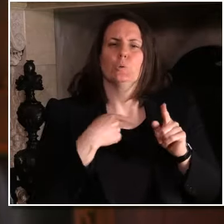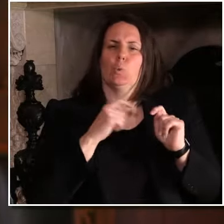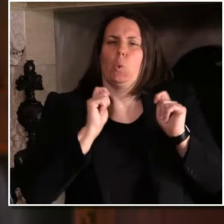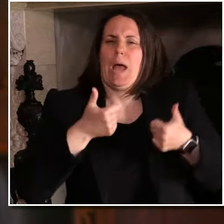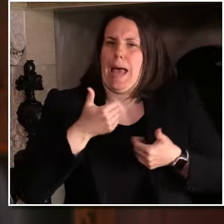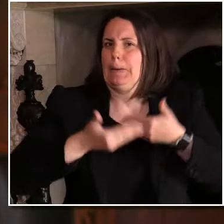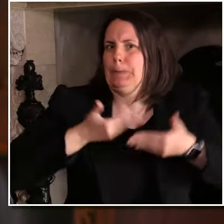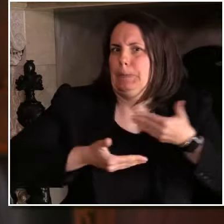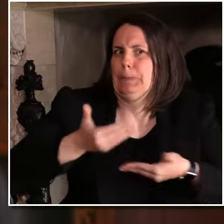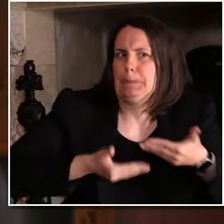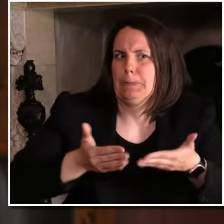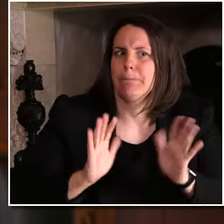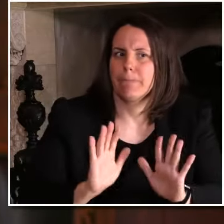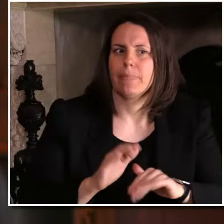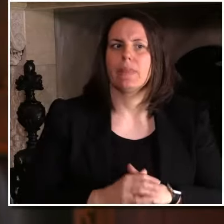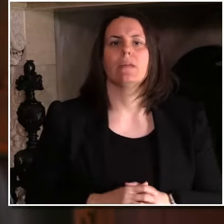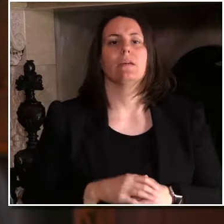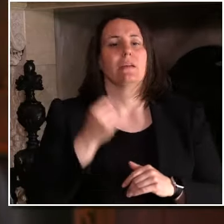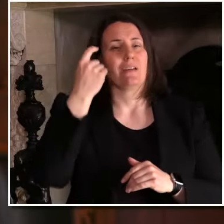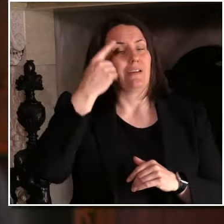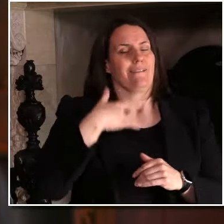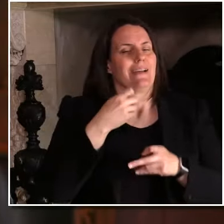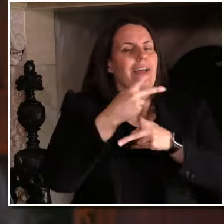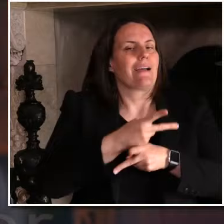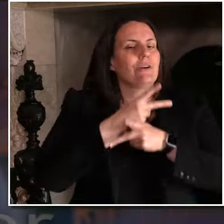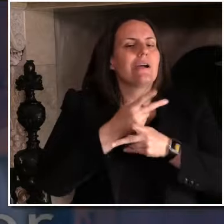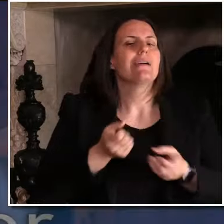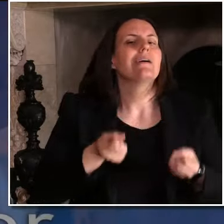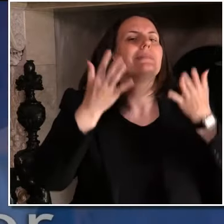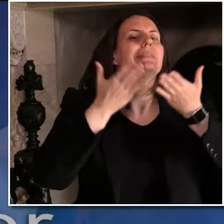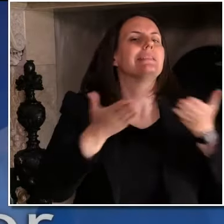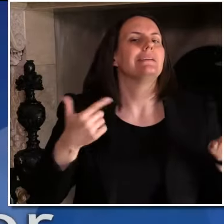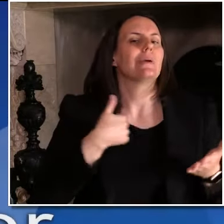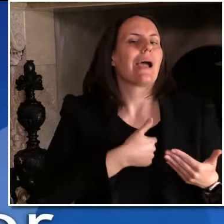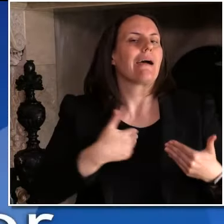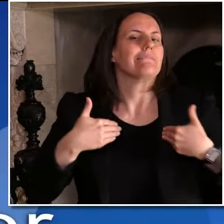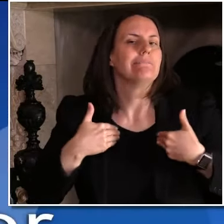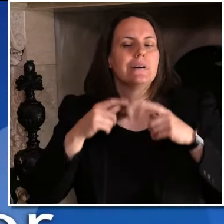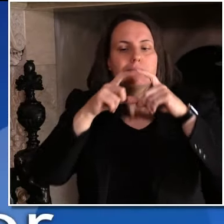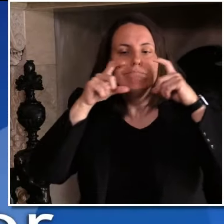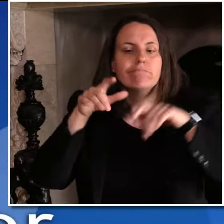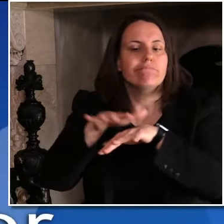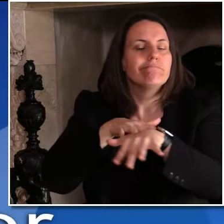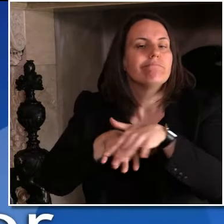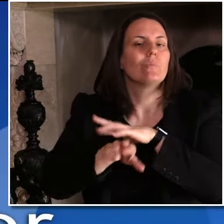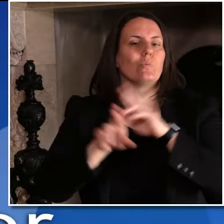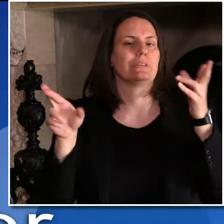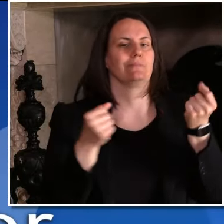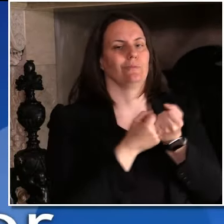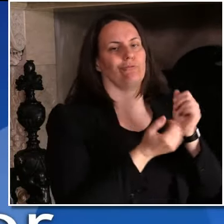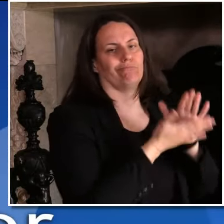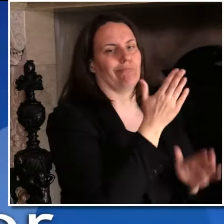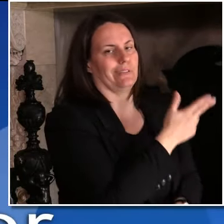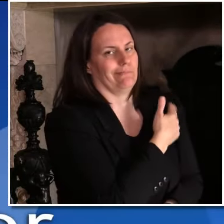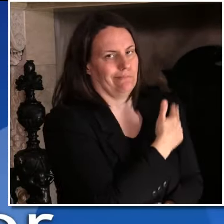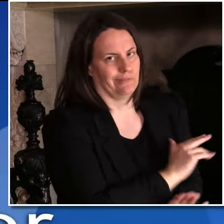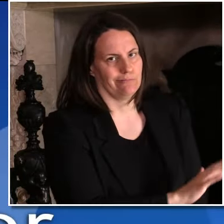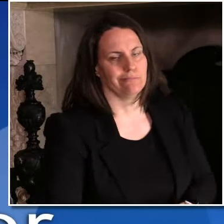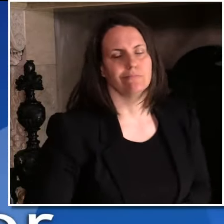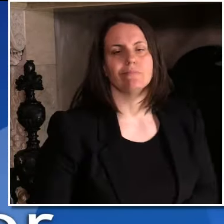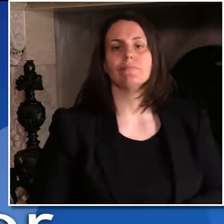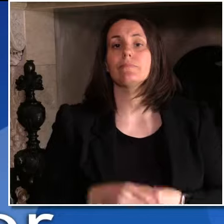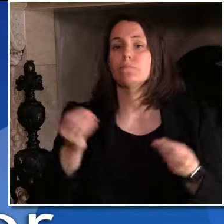shortages here and around the country. Thank you, Mason. Now to Monique Lopez from WLUK in Green Bay.